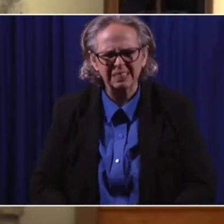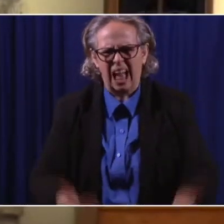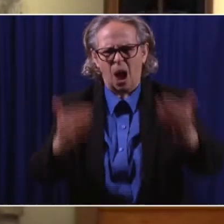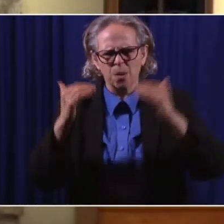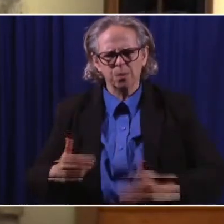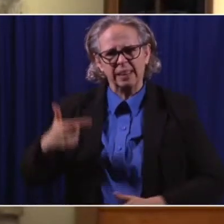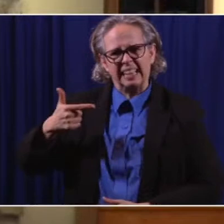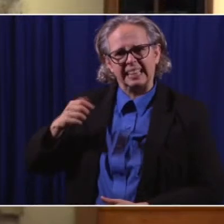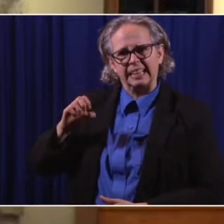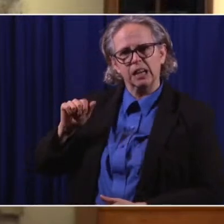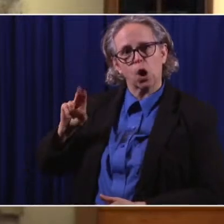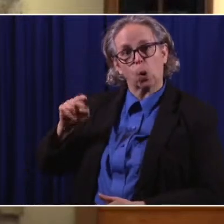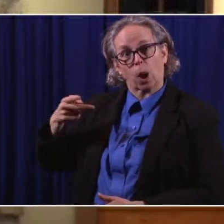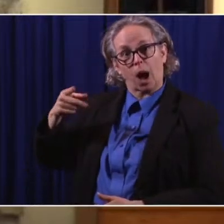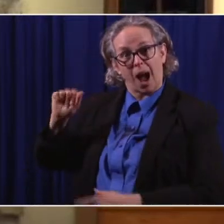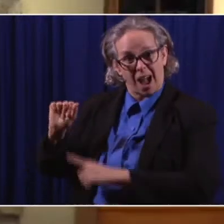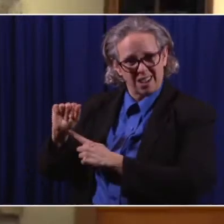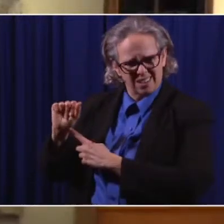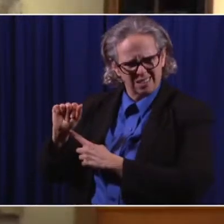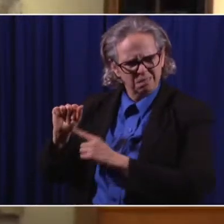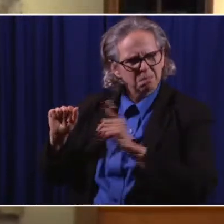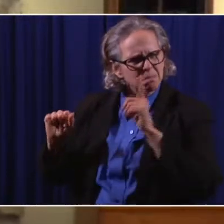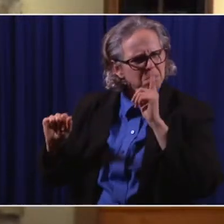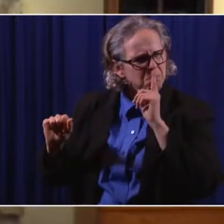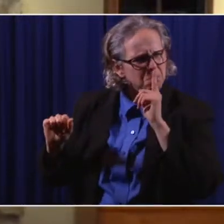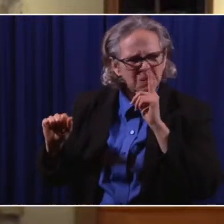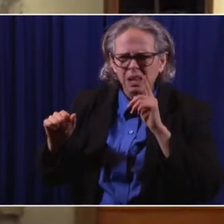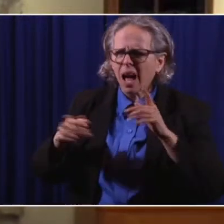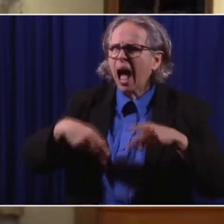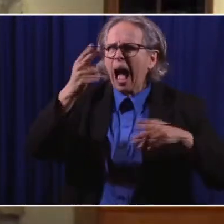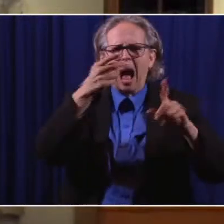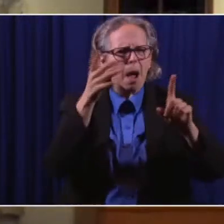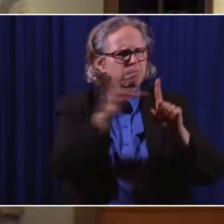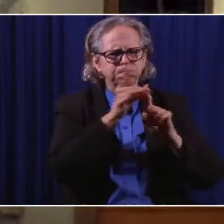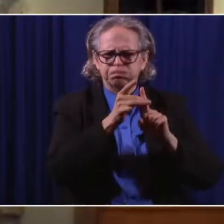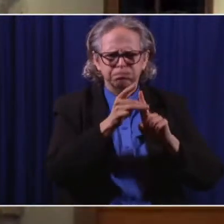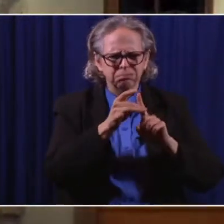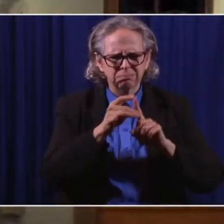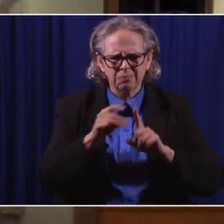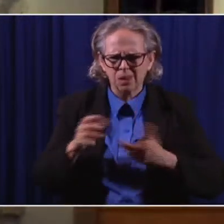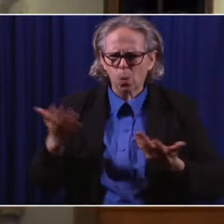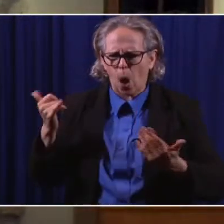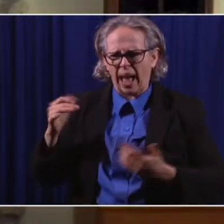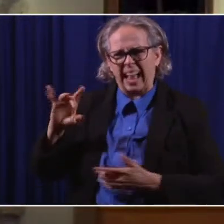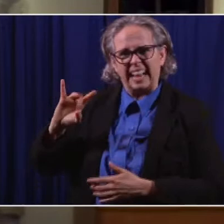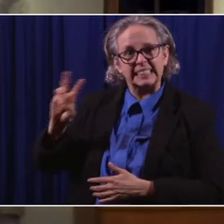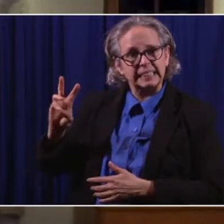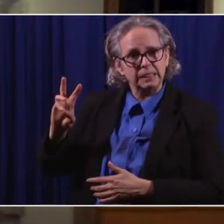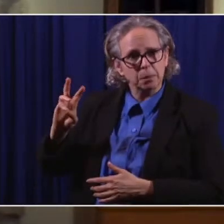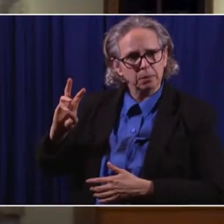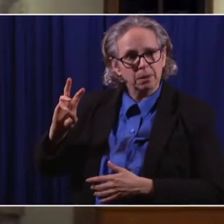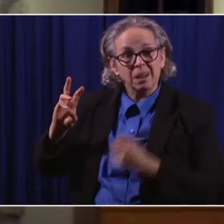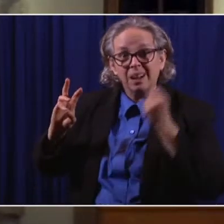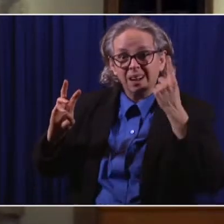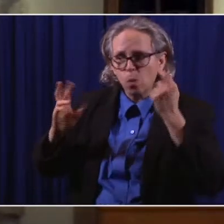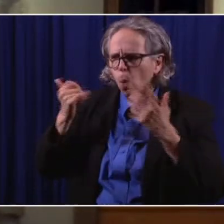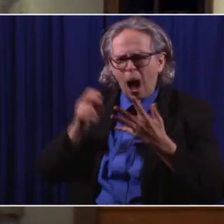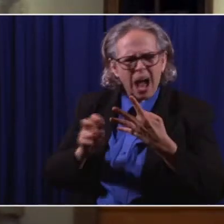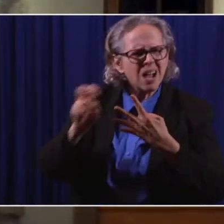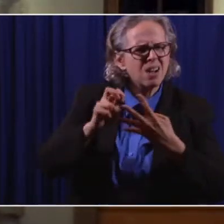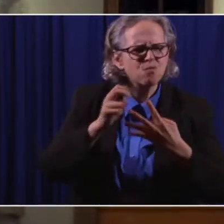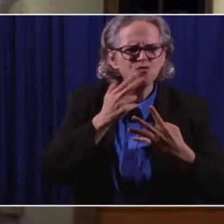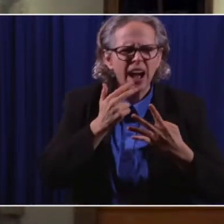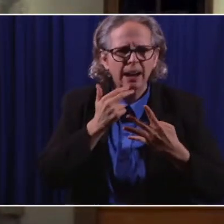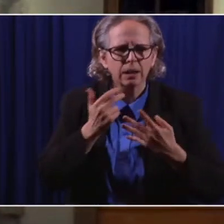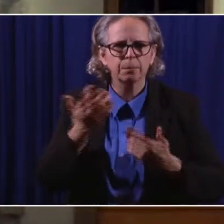they are red for the first time this week. The county has seen sustained increase in new cases and outpatient visits. Social gatherings have